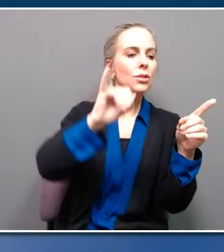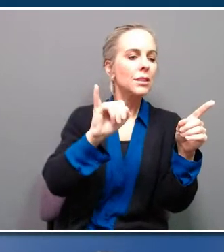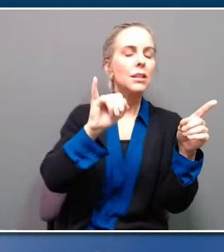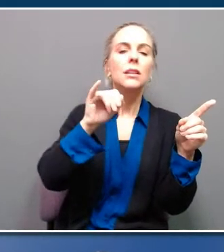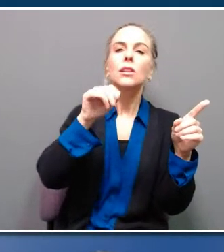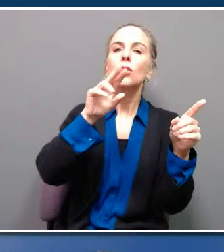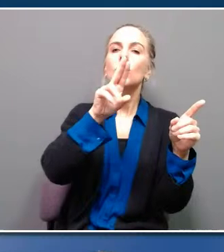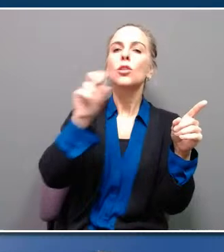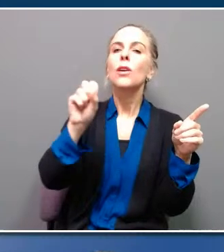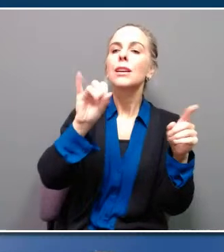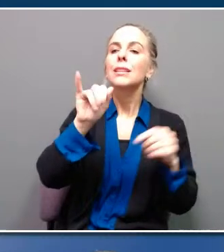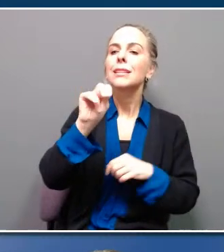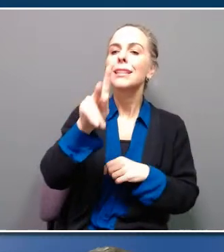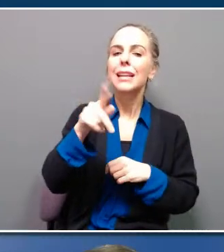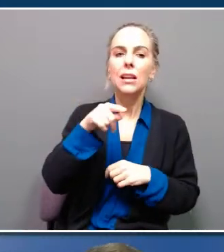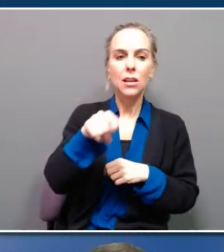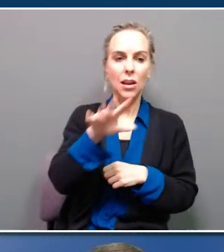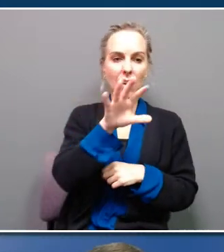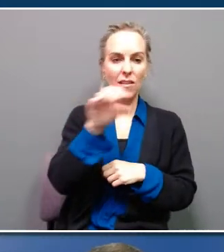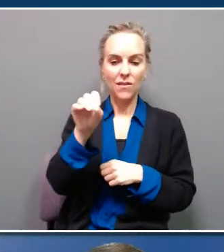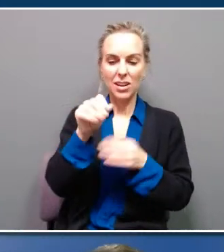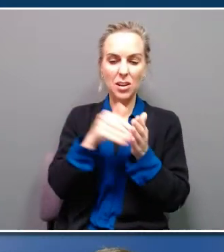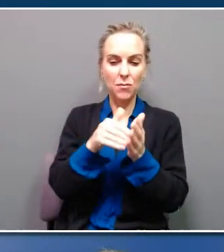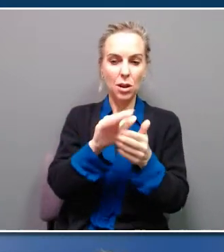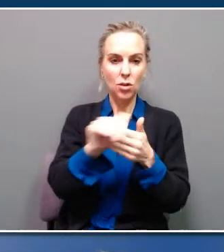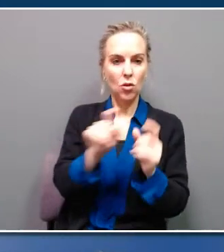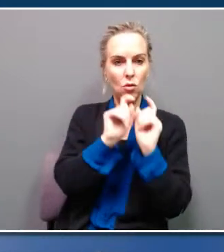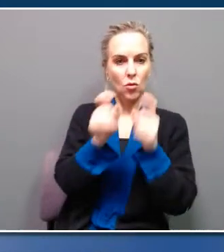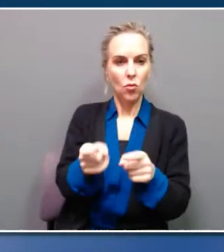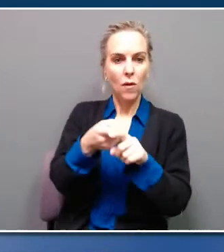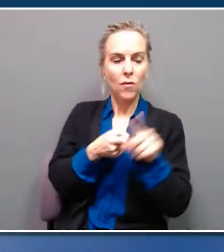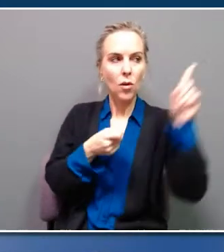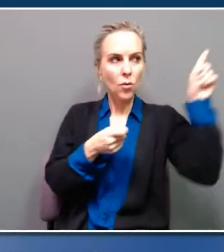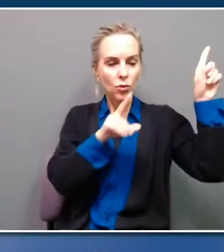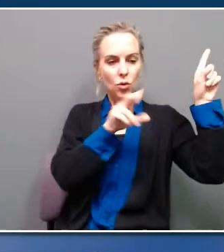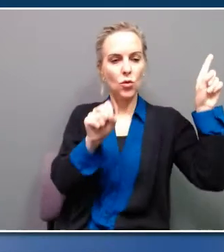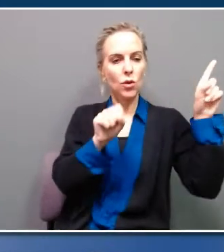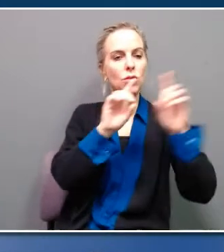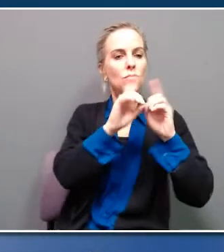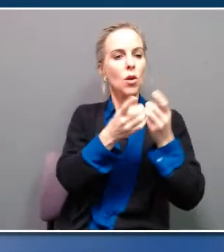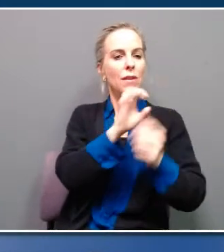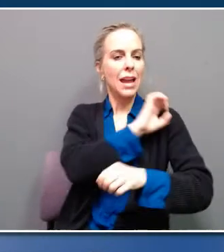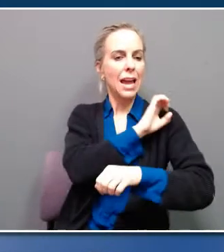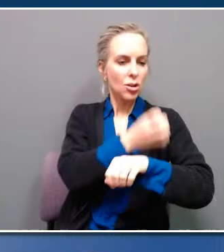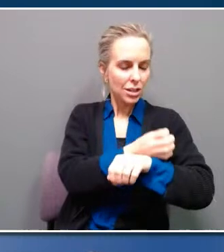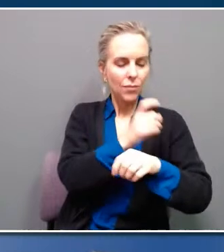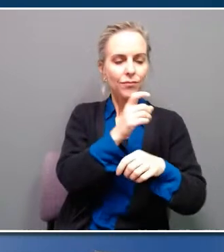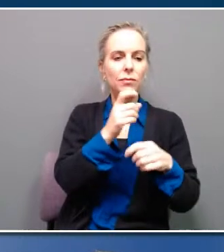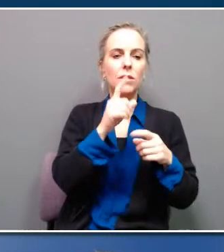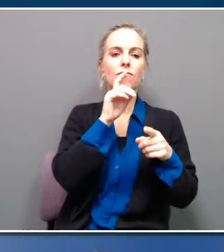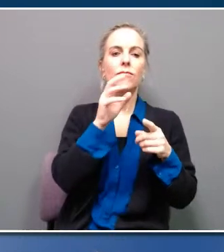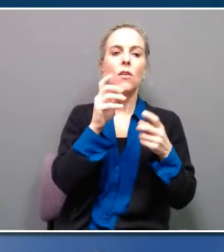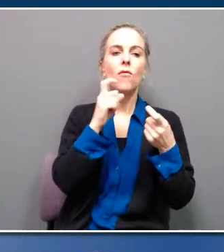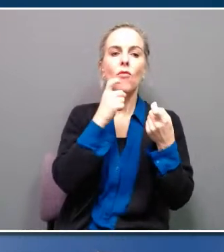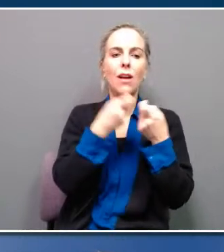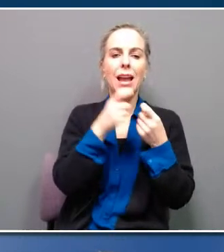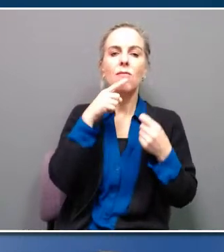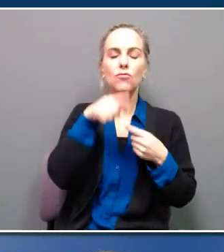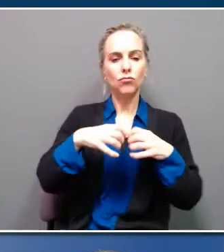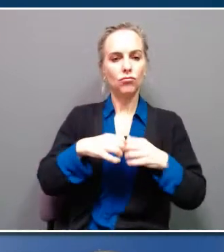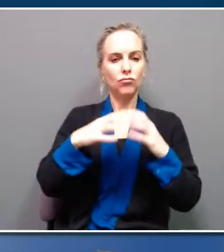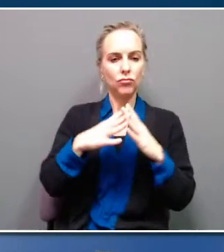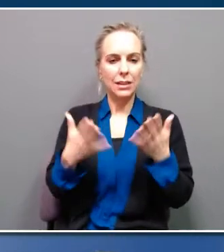approval of a $50 million award from the U.S. Department of Energy to support plans to establish a factory here in the Commonwealth to